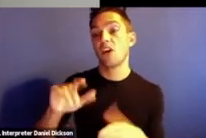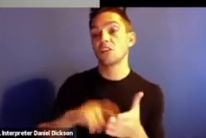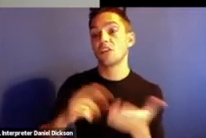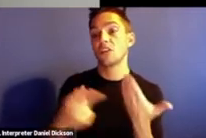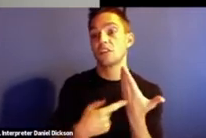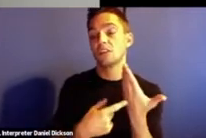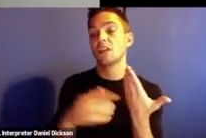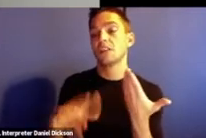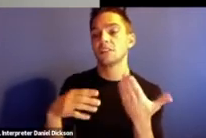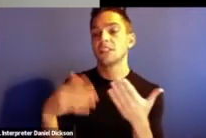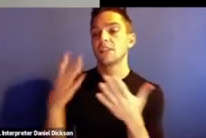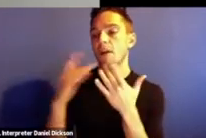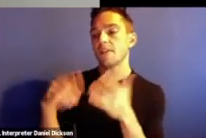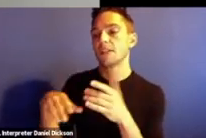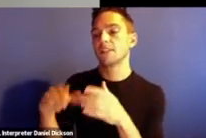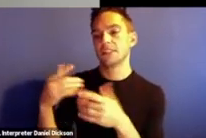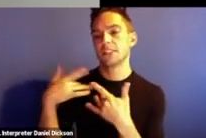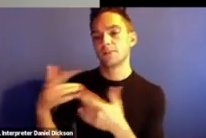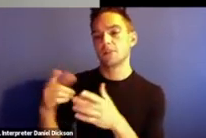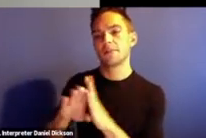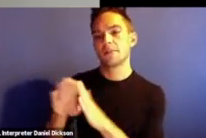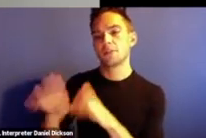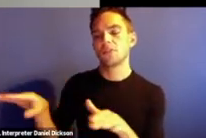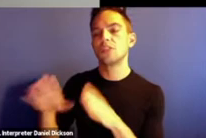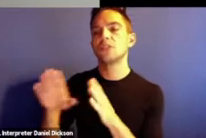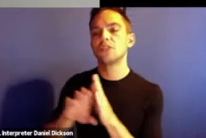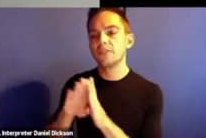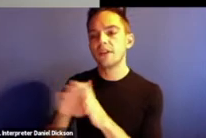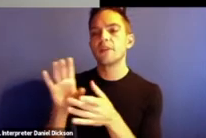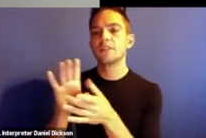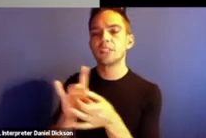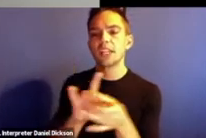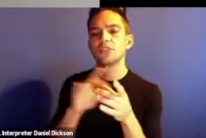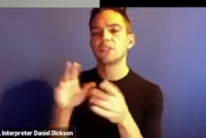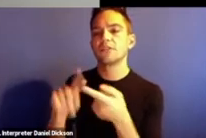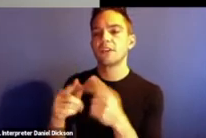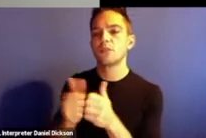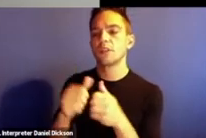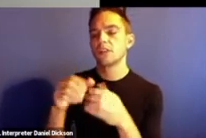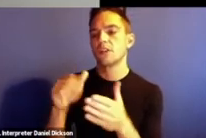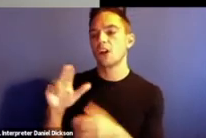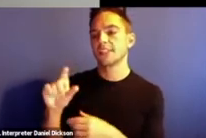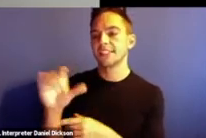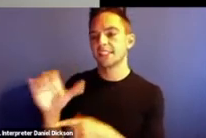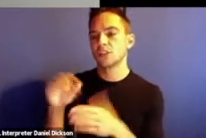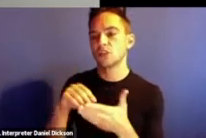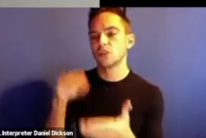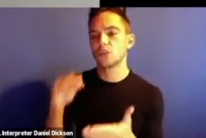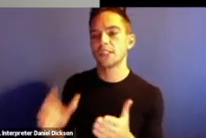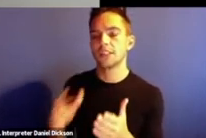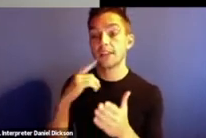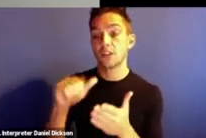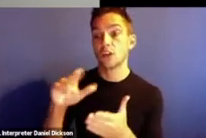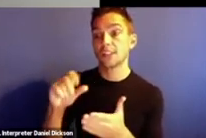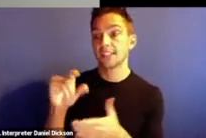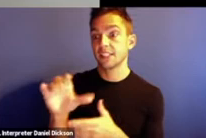the typically developing children of the opportunity to develop friendships and connections with autistic students. I think that autistic students